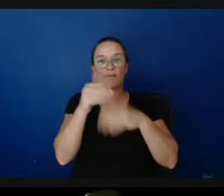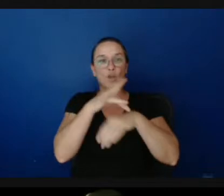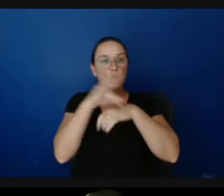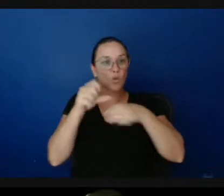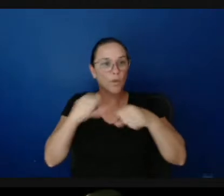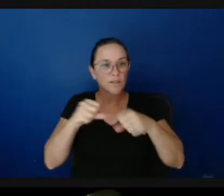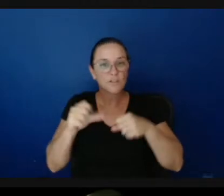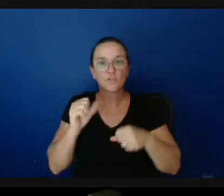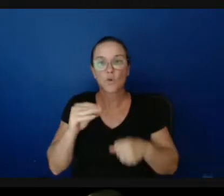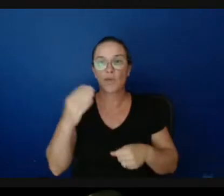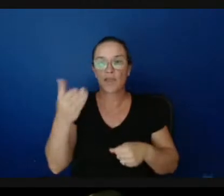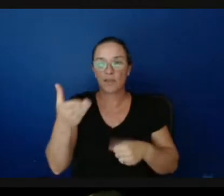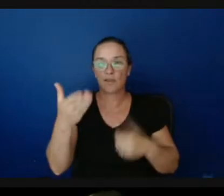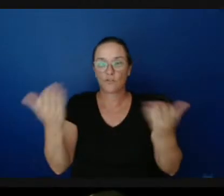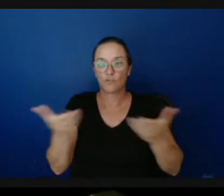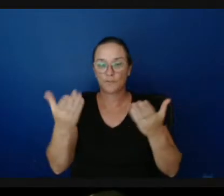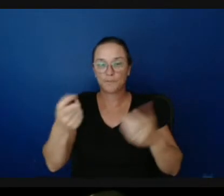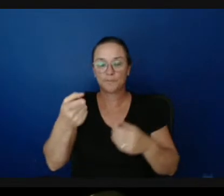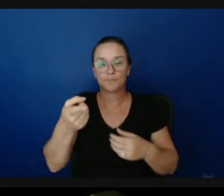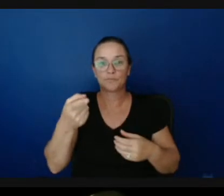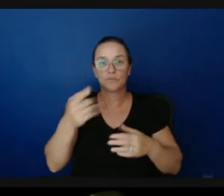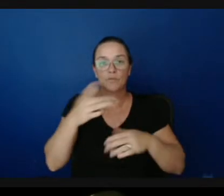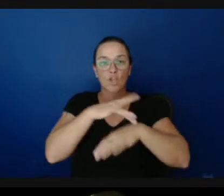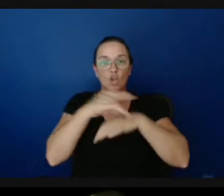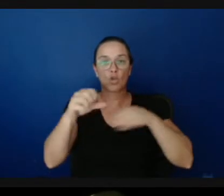So here is earthquakes